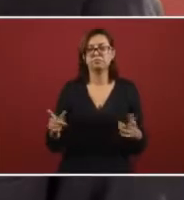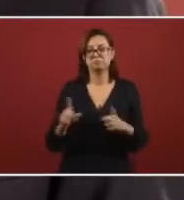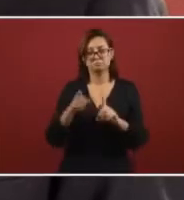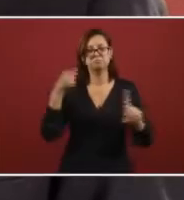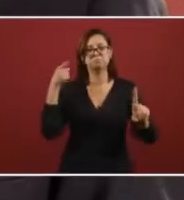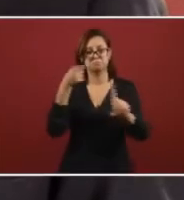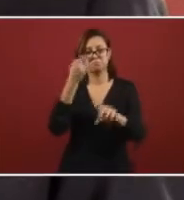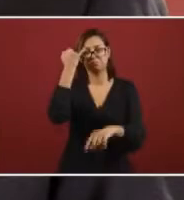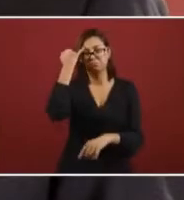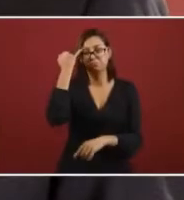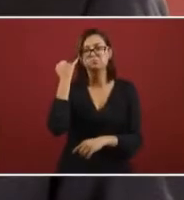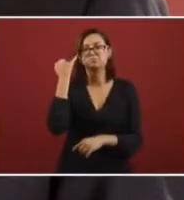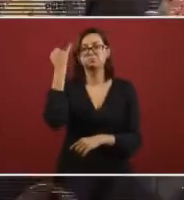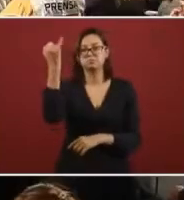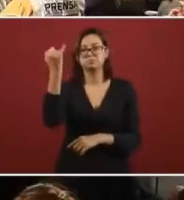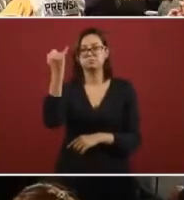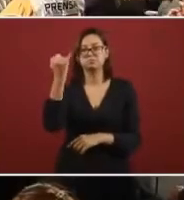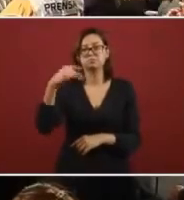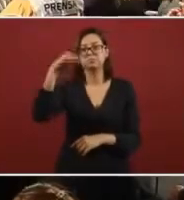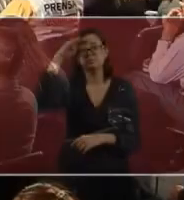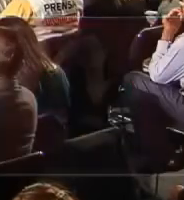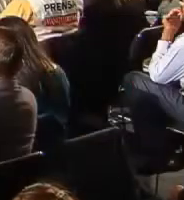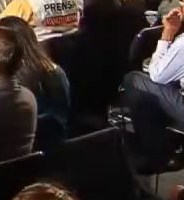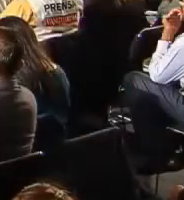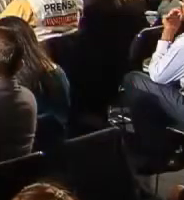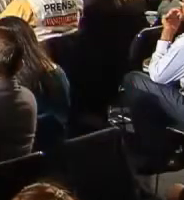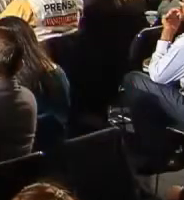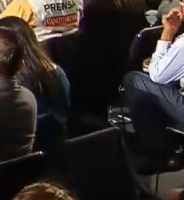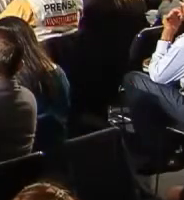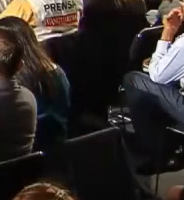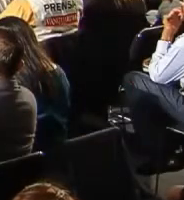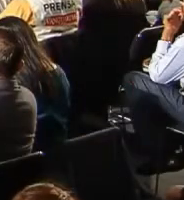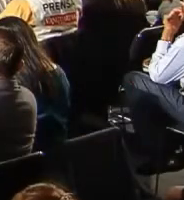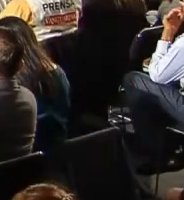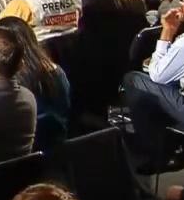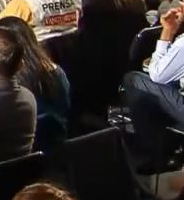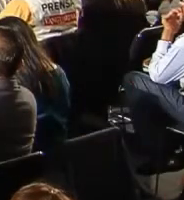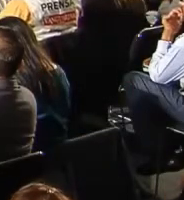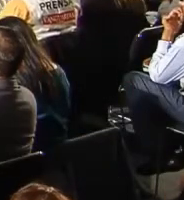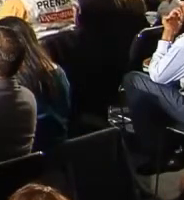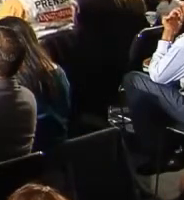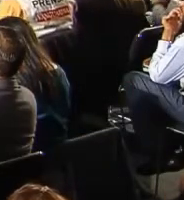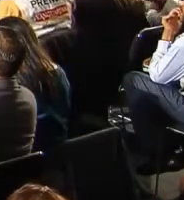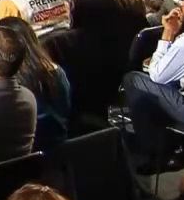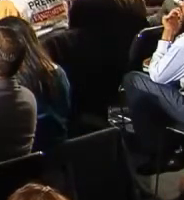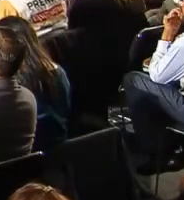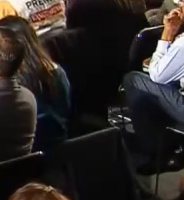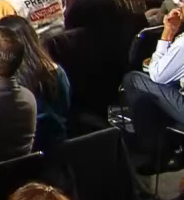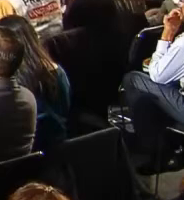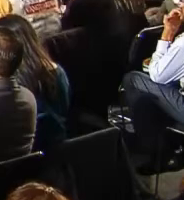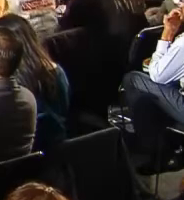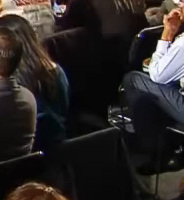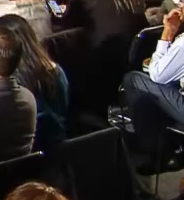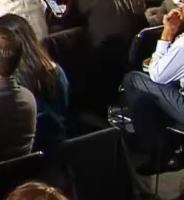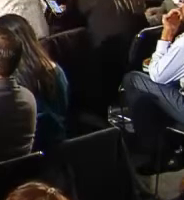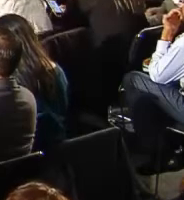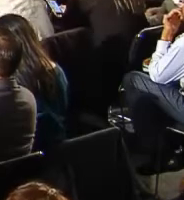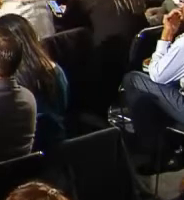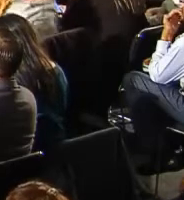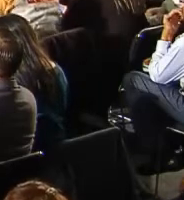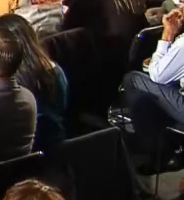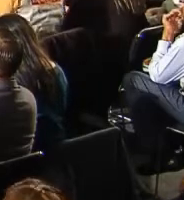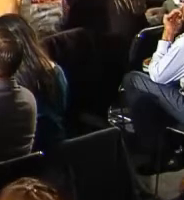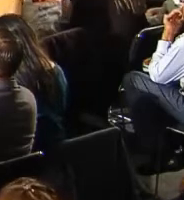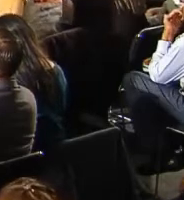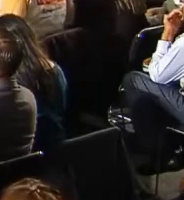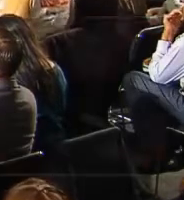The idea is to think in the new generation's benefit, and we're going